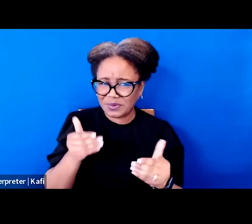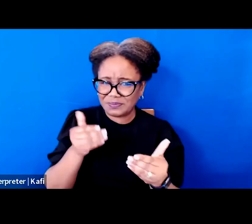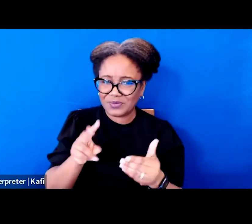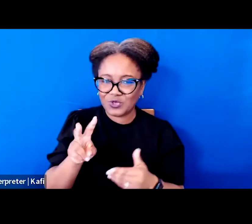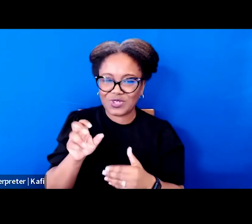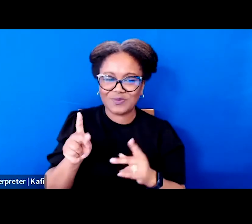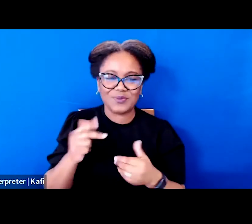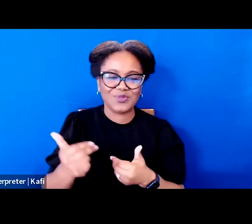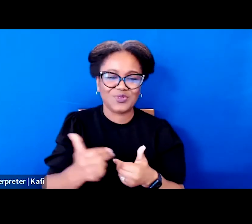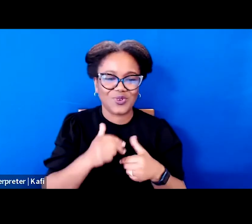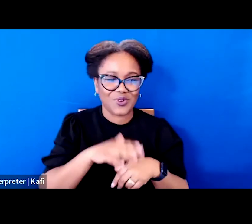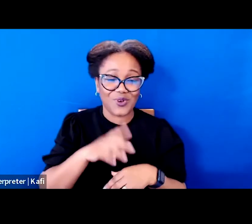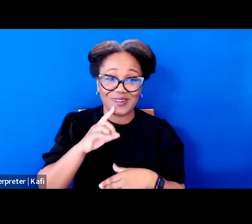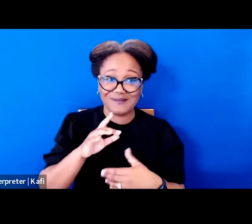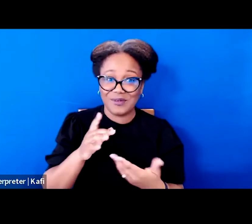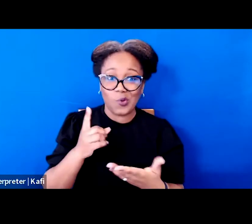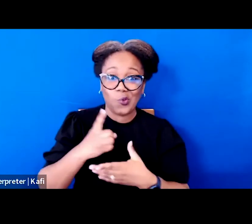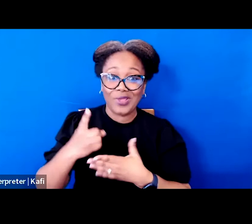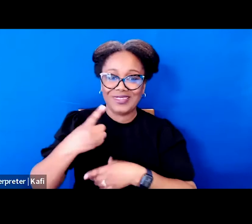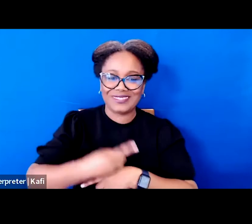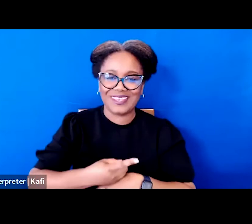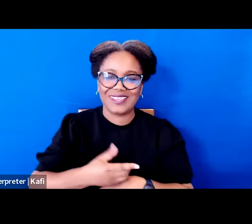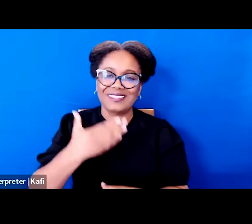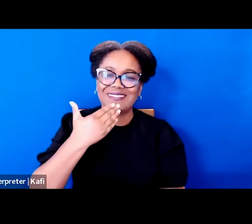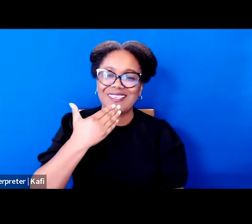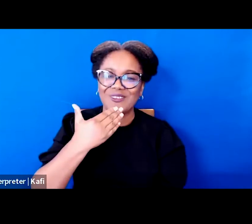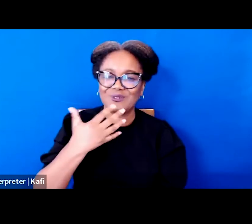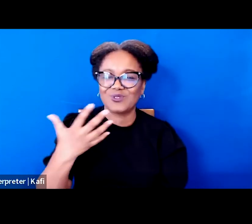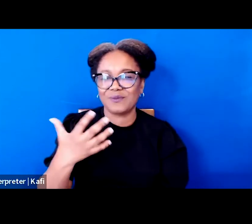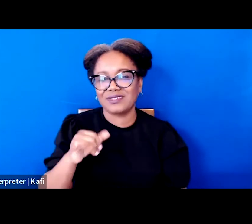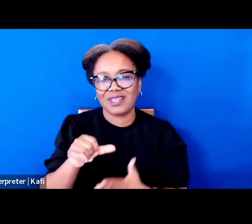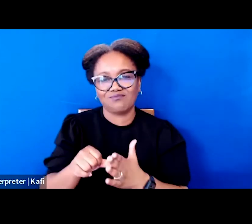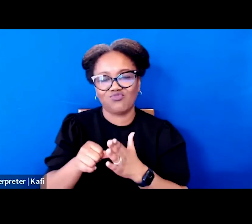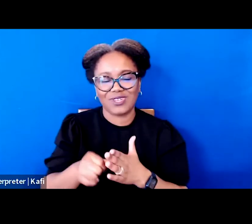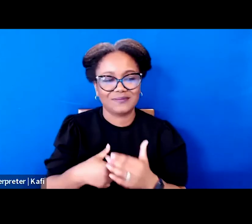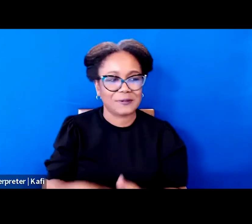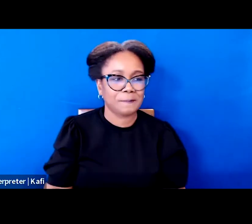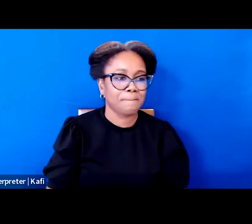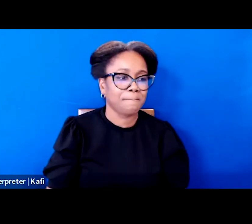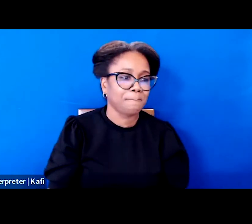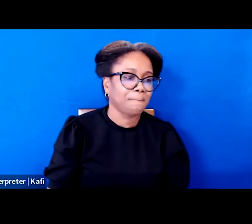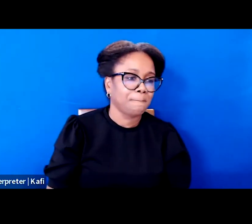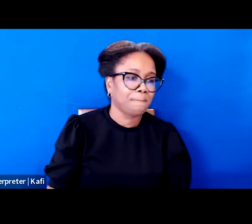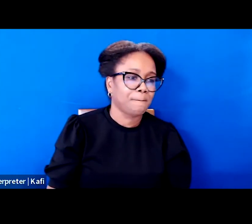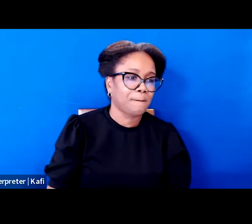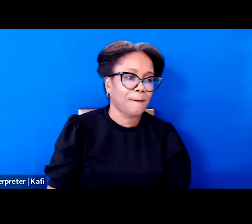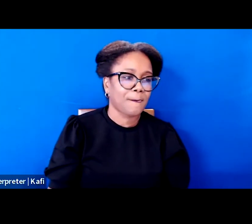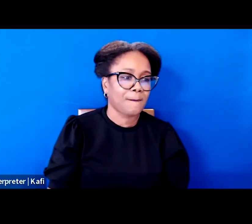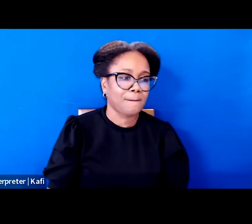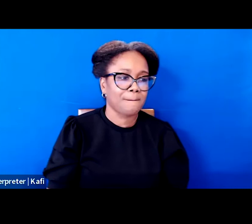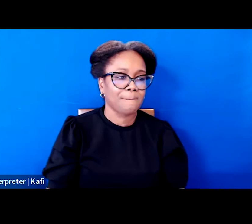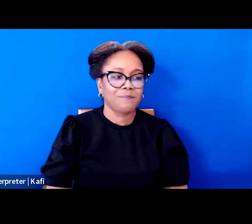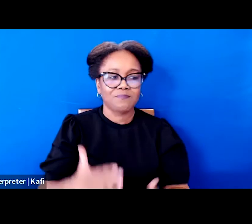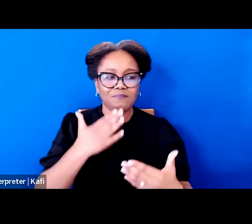impressive. So thank you, Race Forward. Thank you to my co-panelists for also making the time and for your wisdom. And I also want to say thank